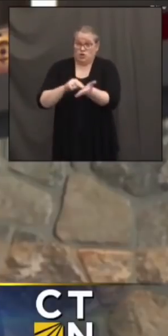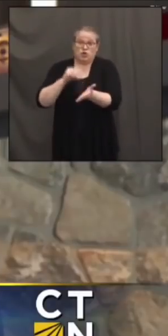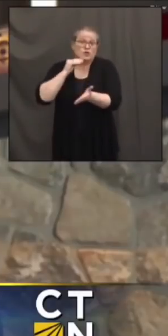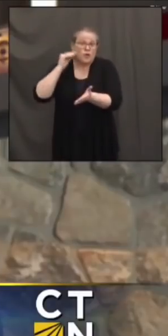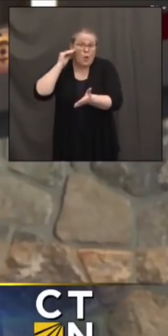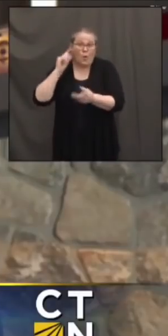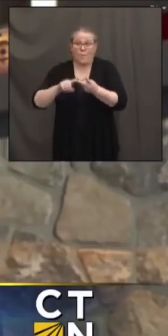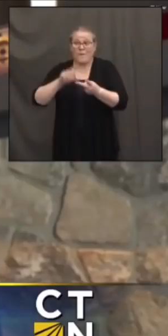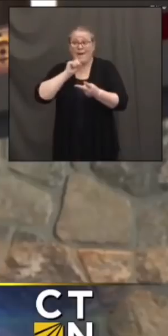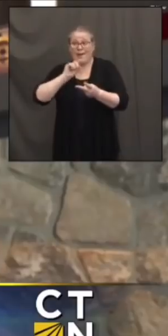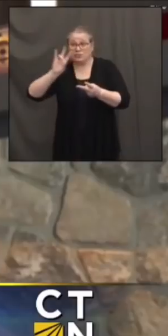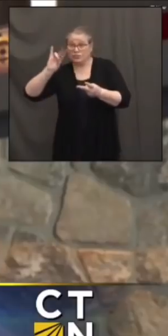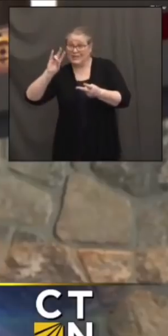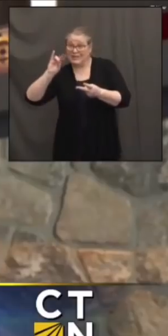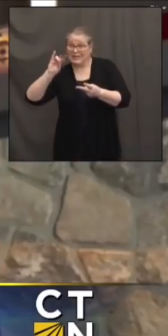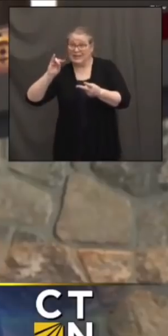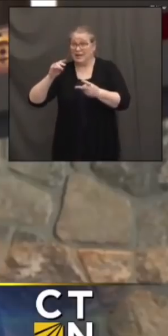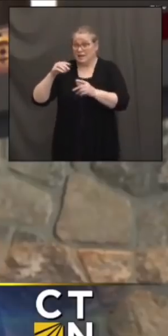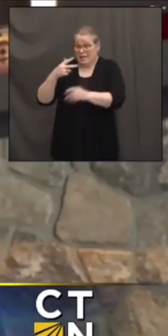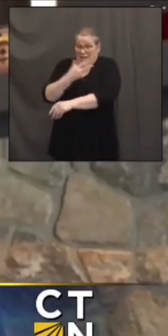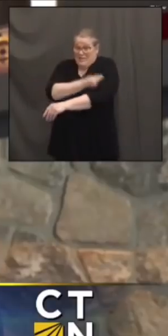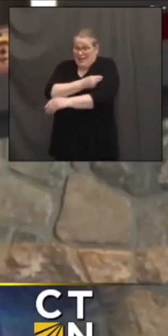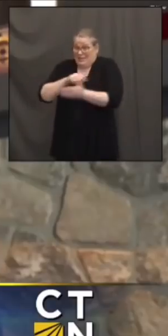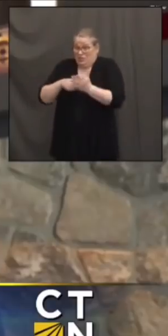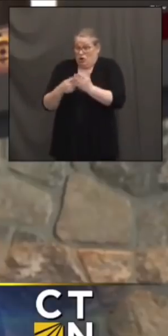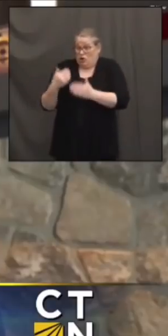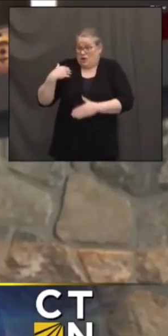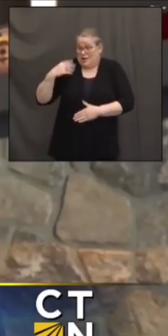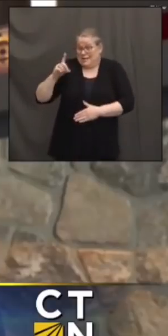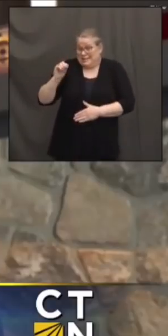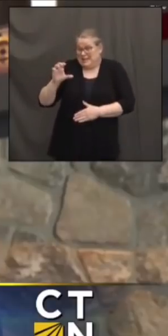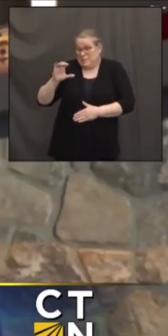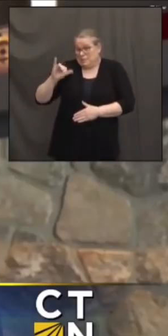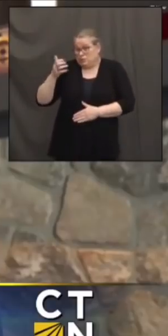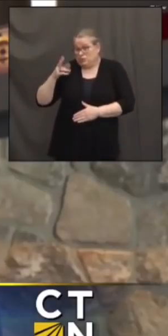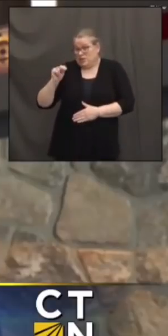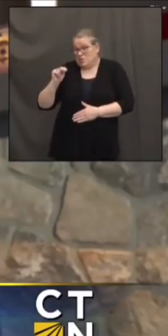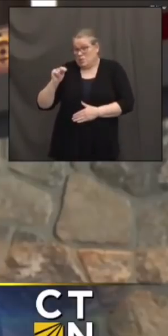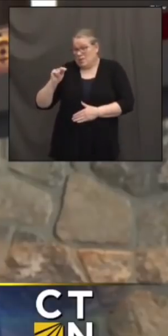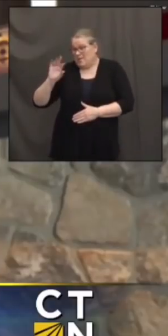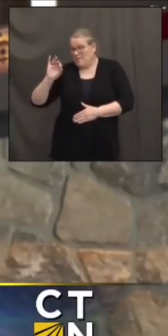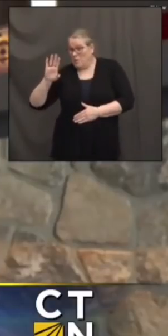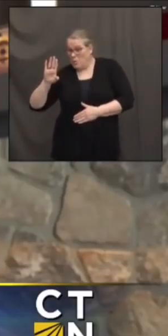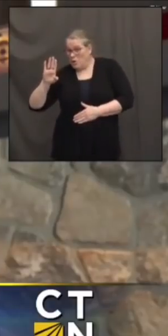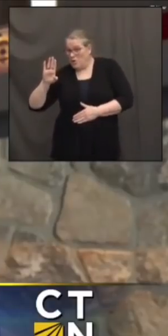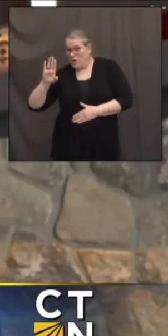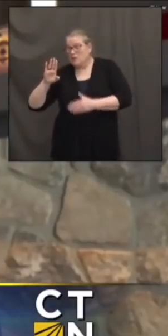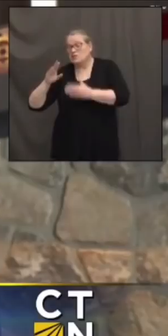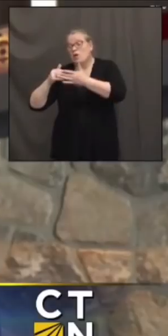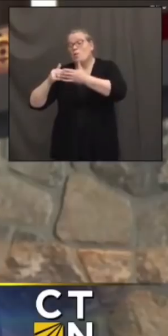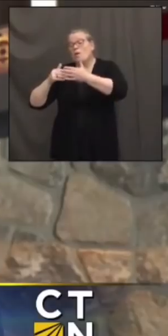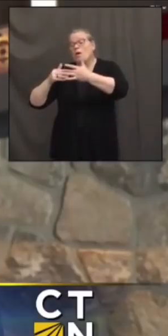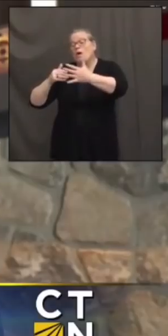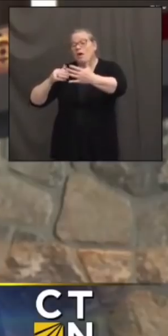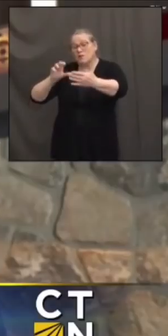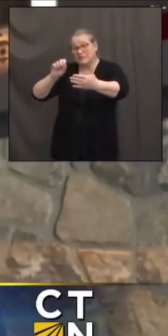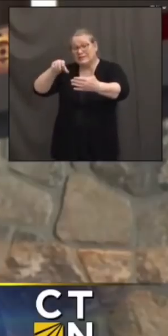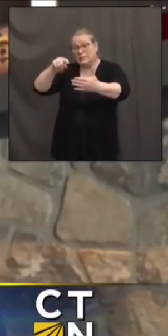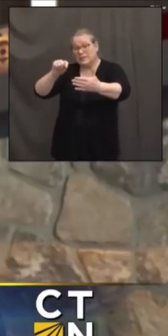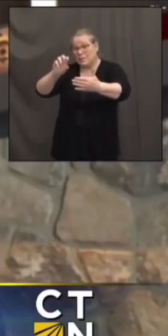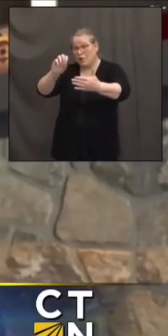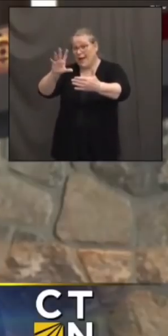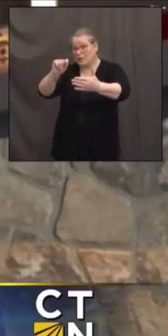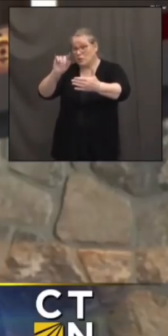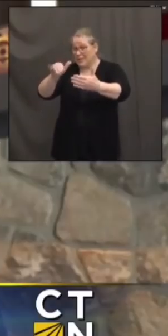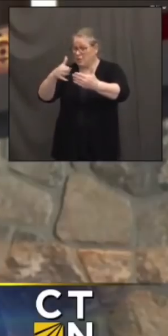age of 70, in December and January for the most part, and a little bit into February. So come, September, October, they're going to be almost a